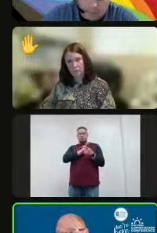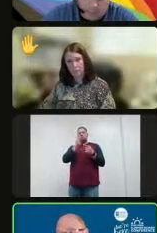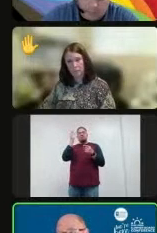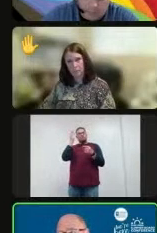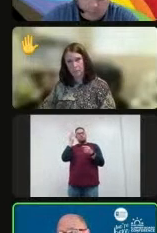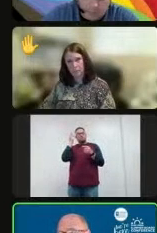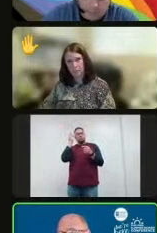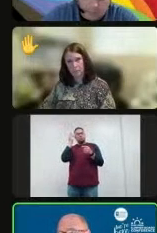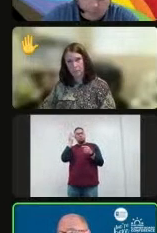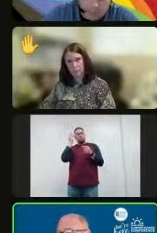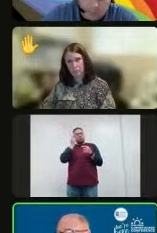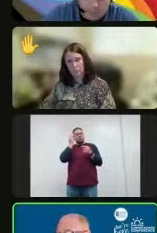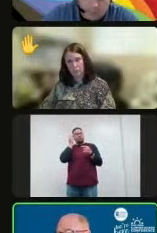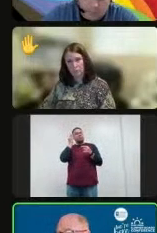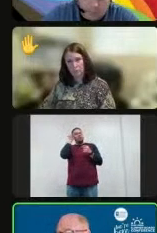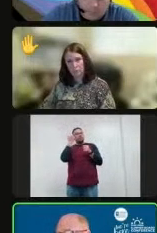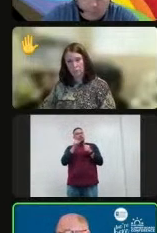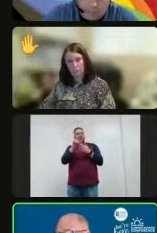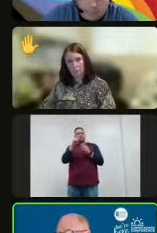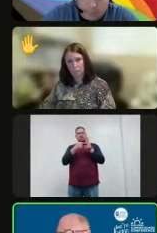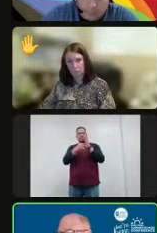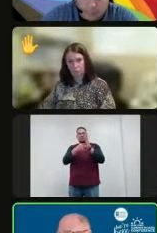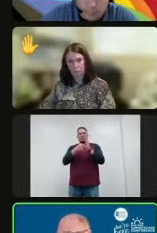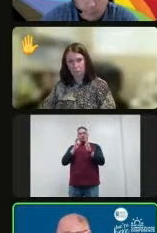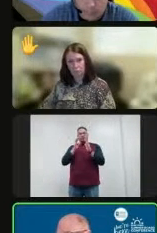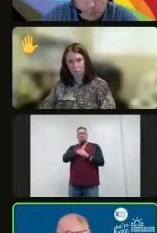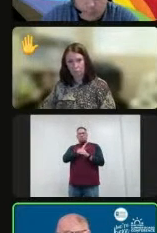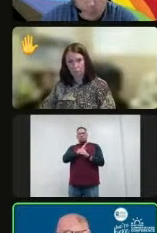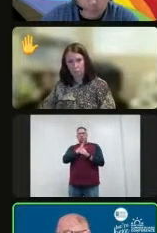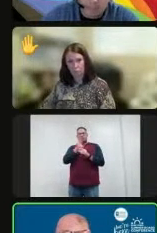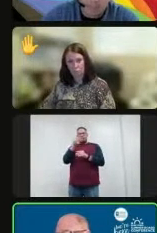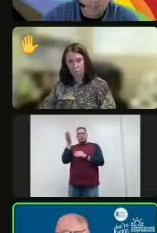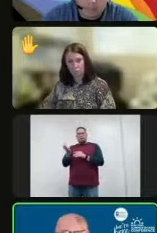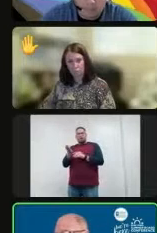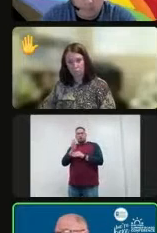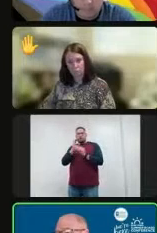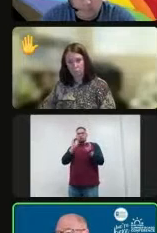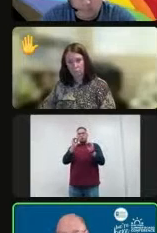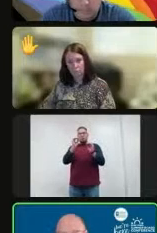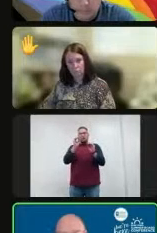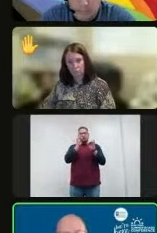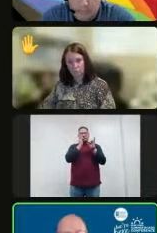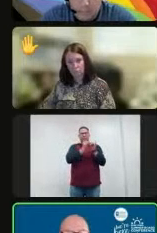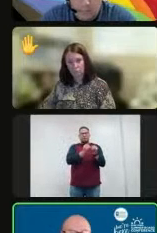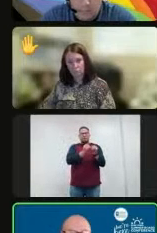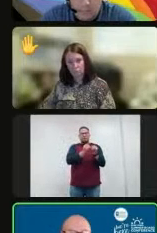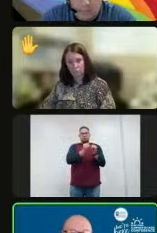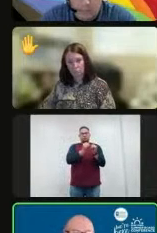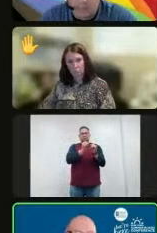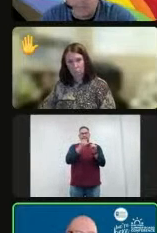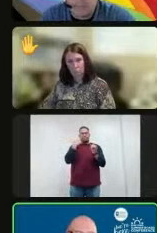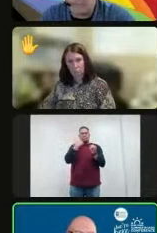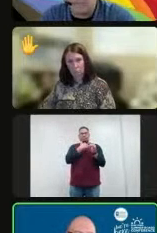in the public eye and that no individual board member has the authority to speak for the board, save for the chair.